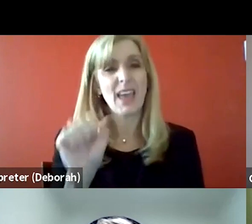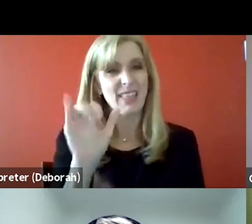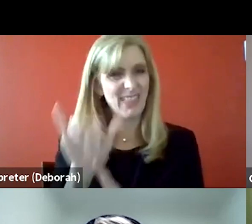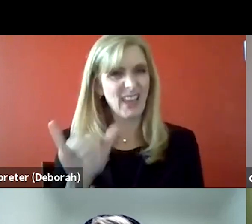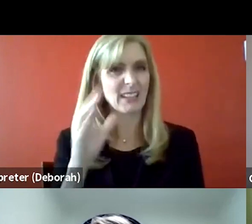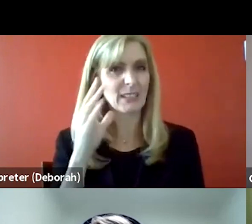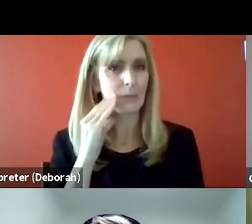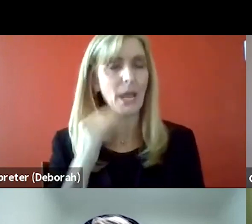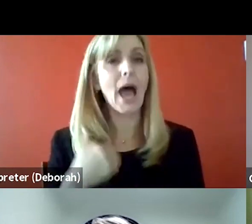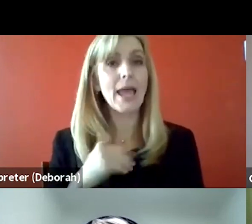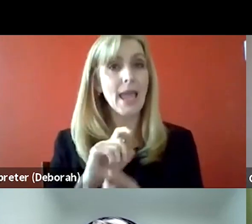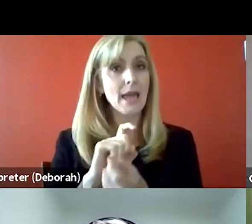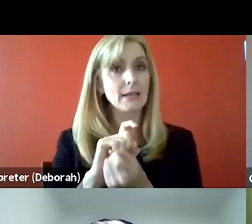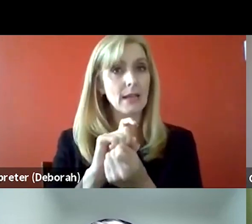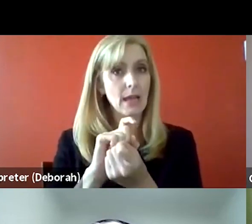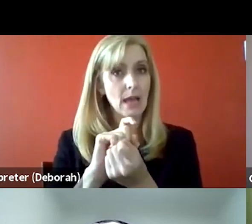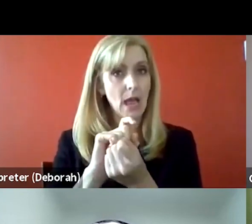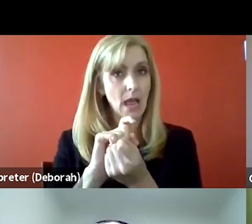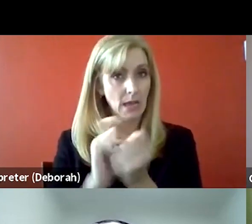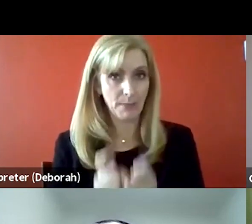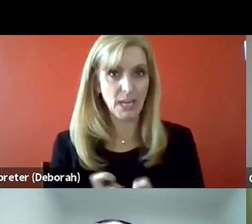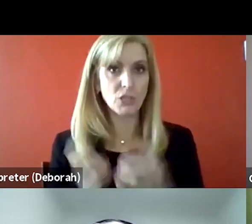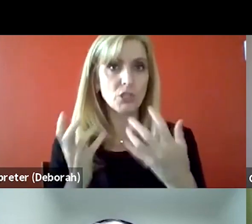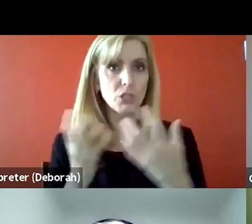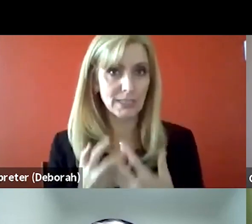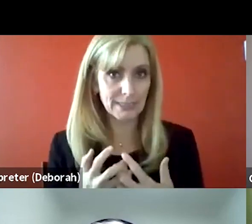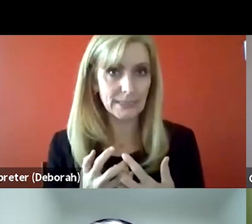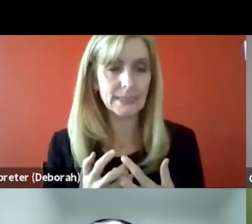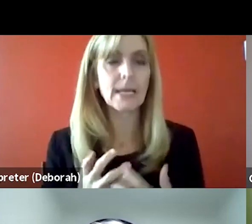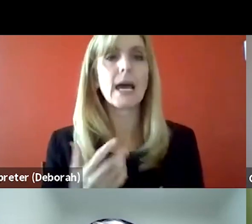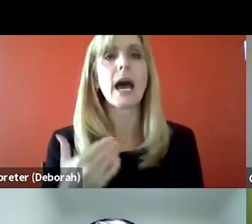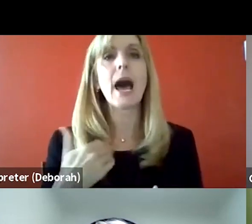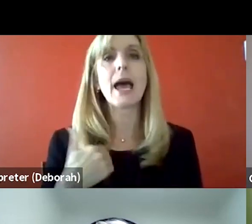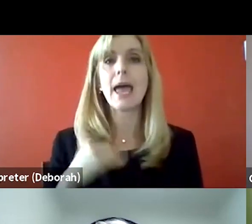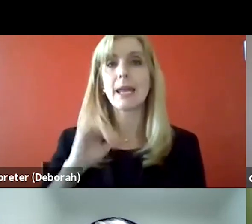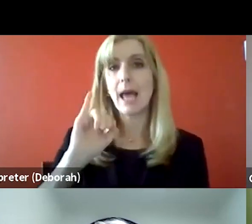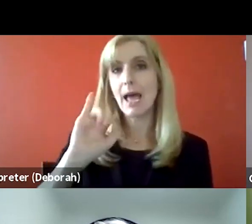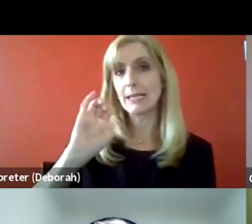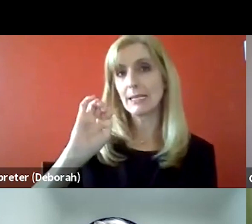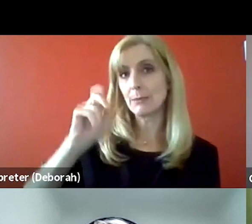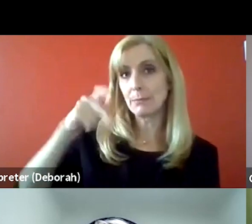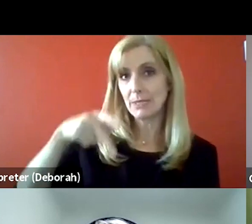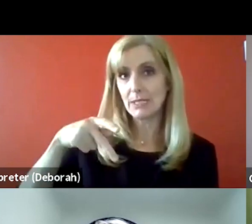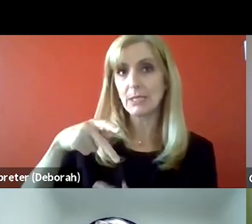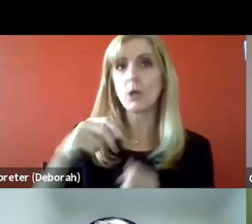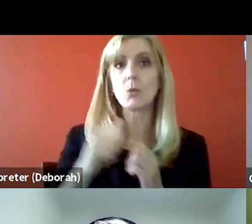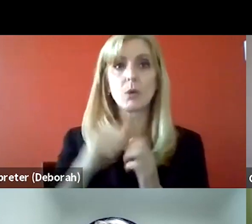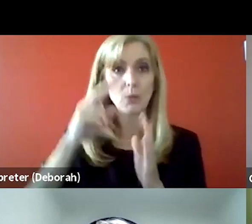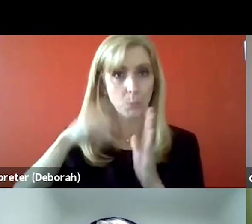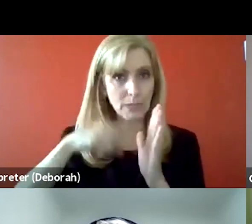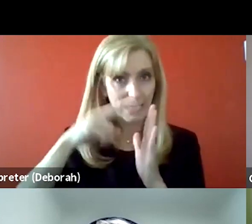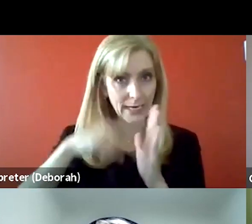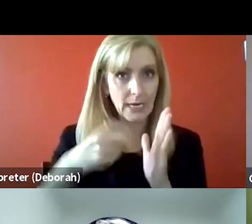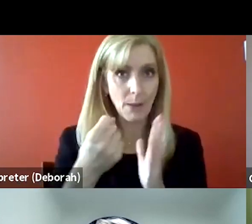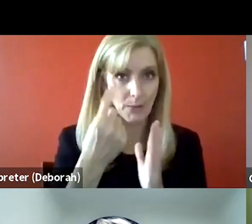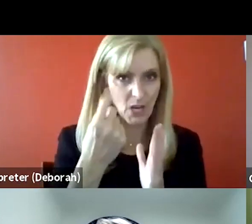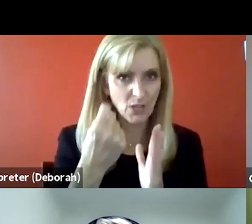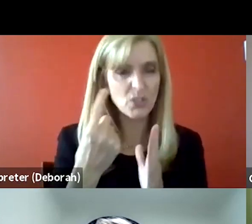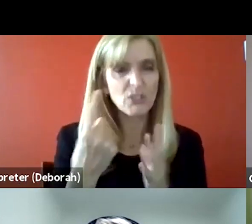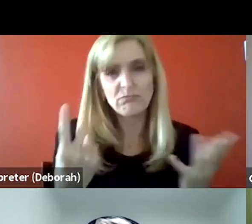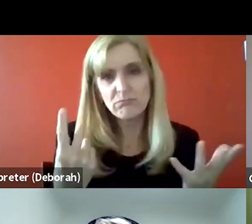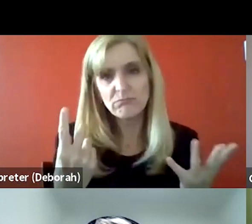had accommodations. I had an IEP with reading comprehension.